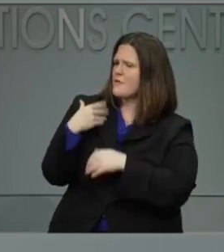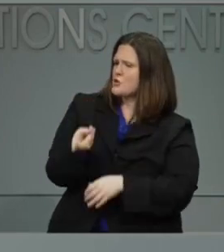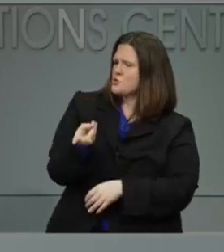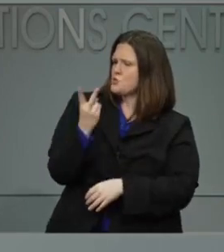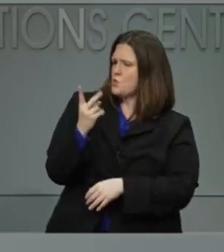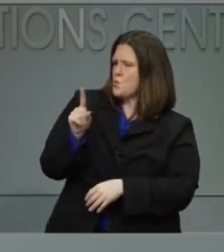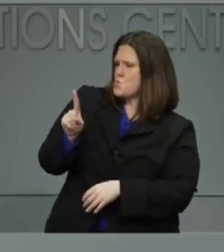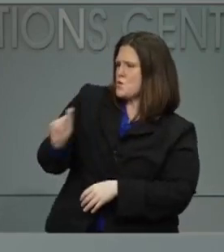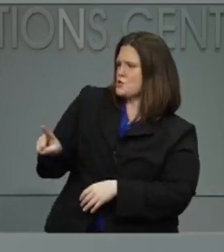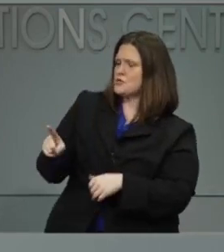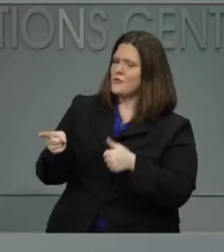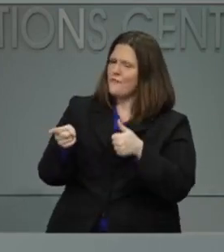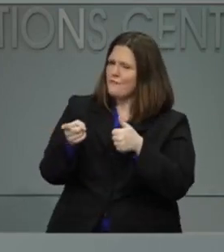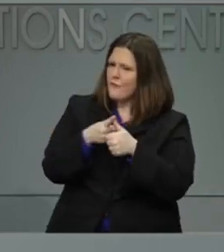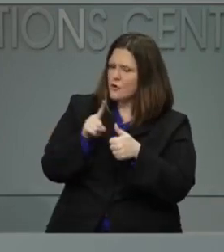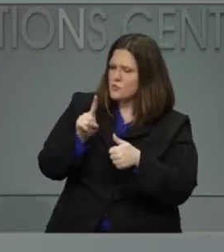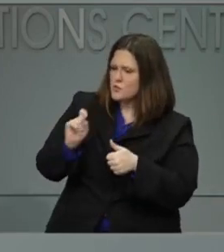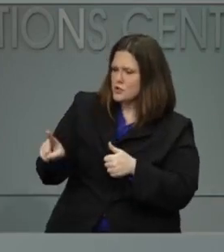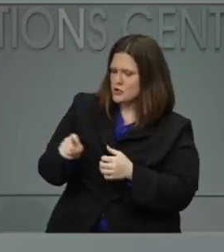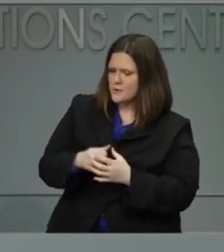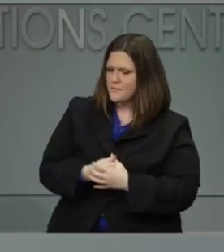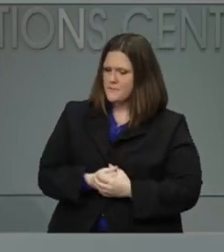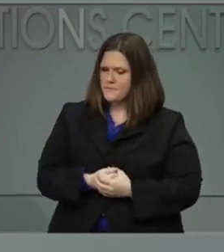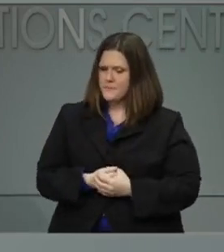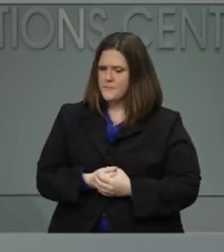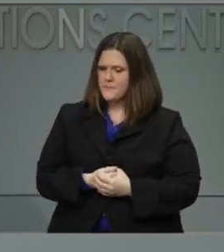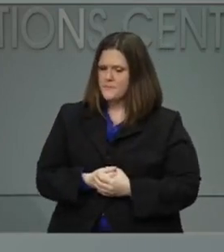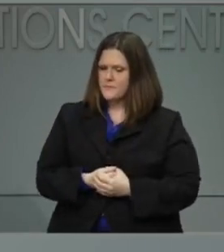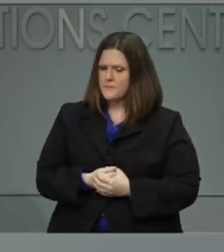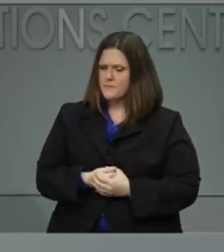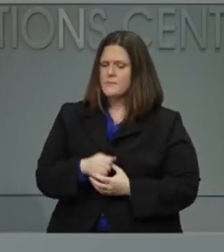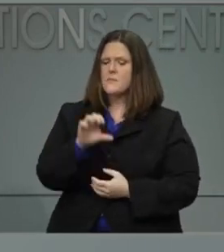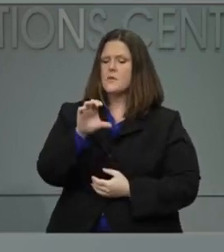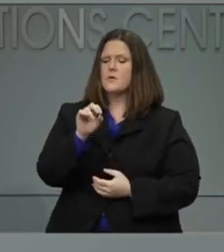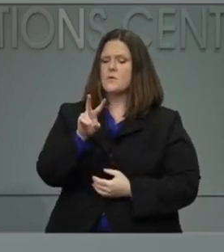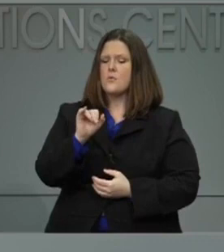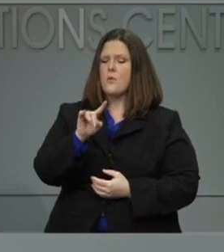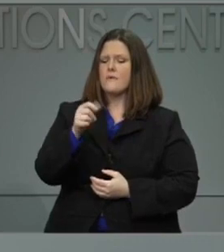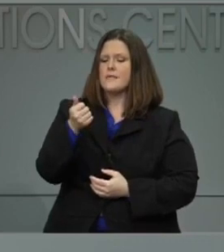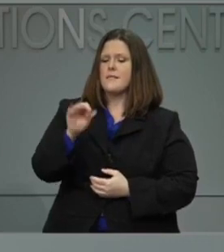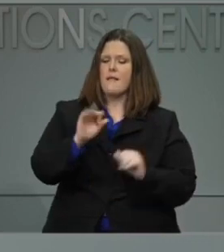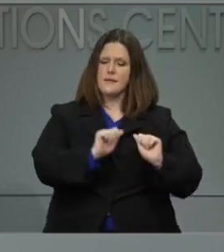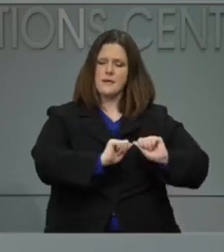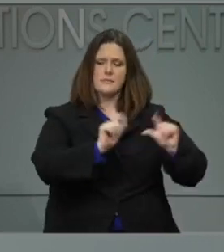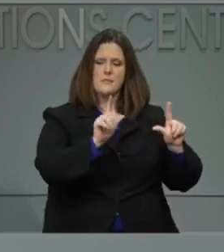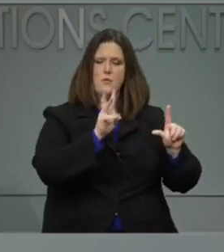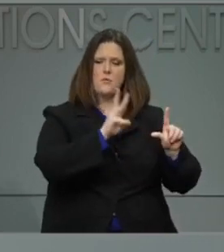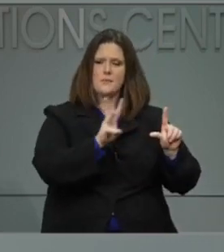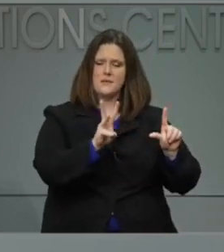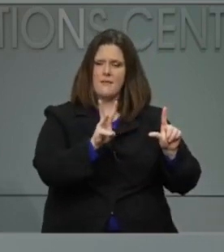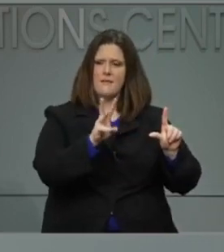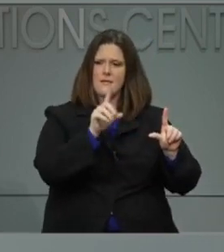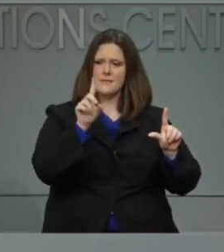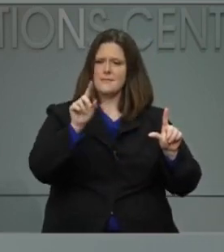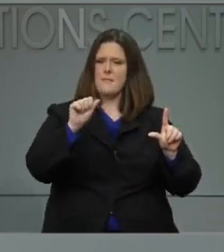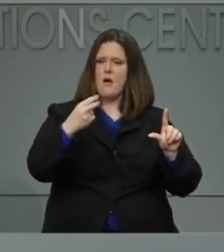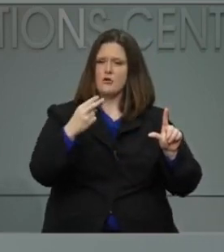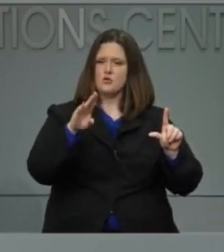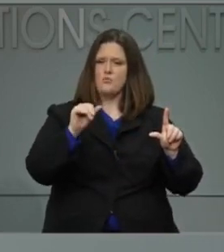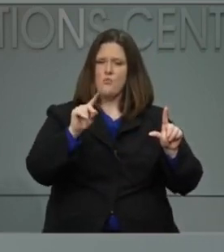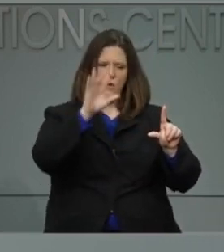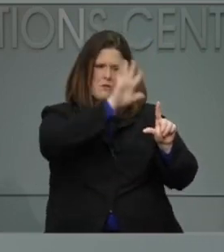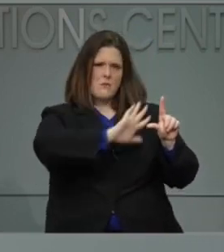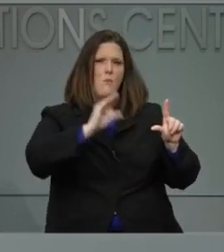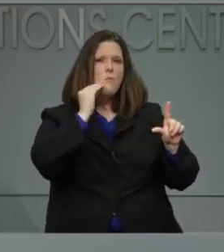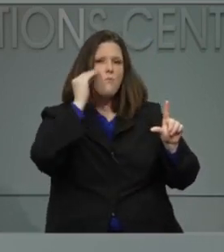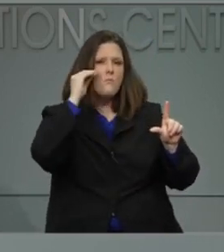First, with regard to the COVID-19 dashboard on the Department of Health and Human Services website, it would be helpful